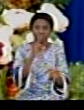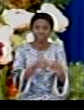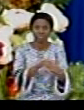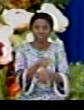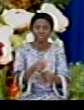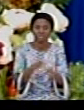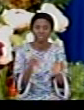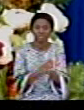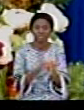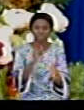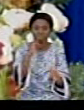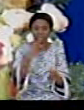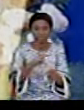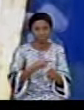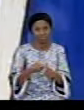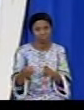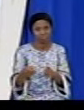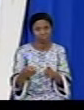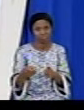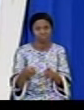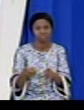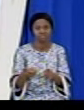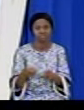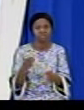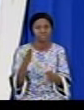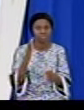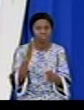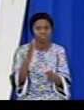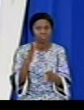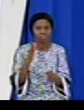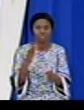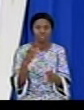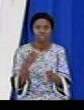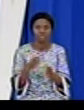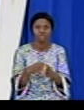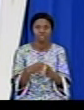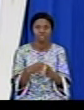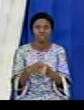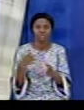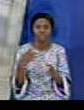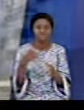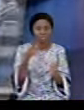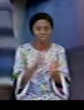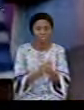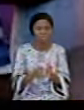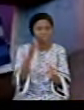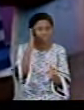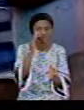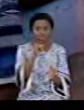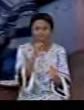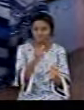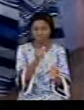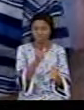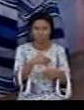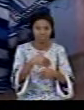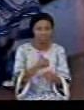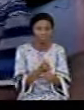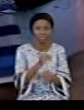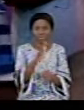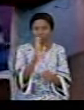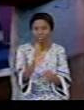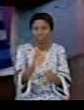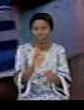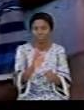is injurious, will not pour cold water on your zeal. Rather, it will spur you